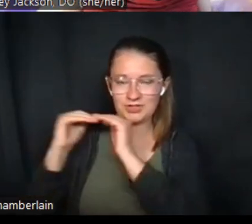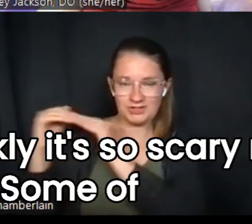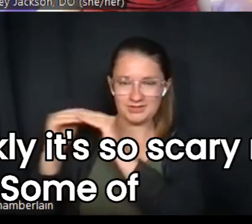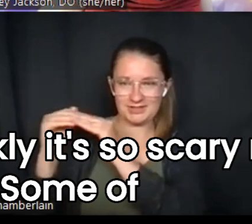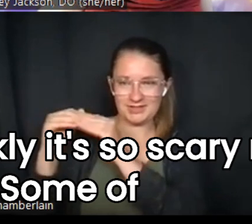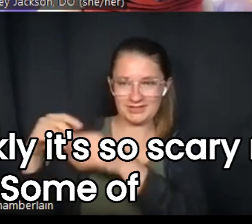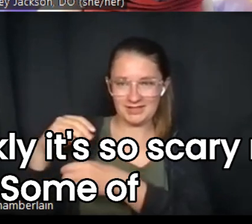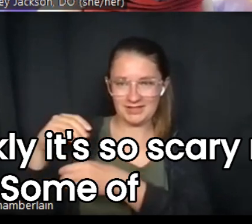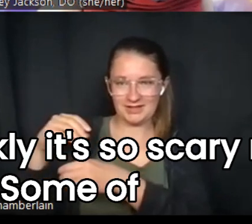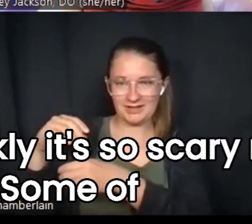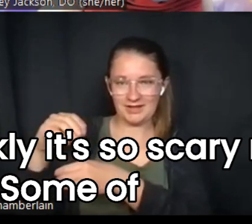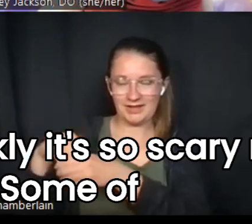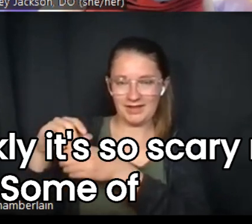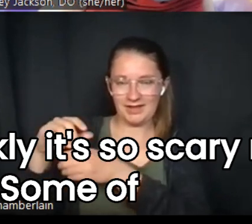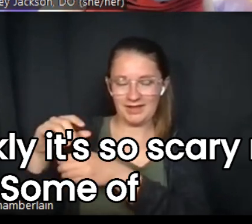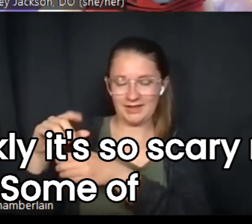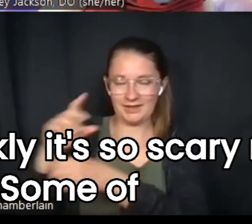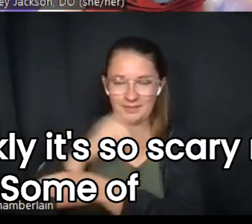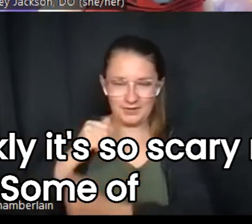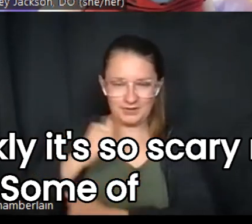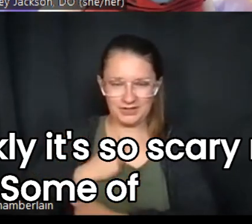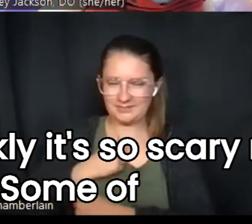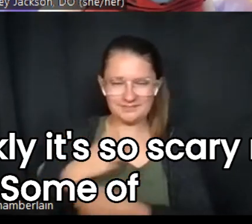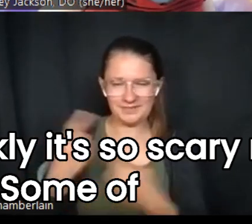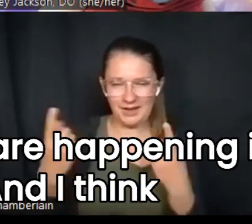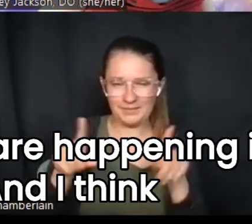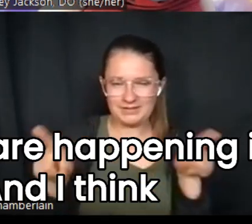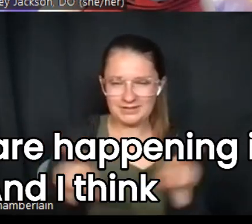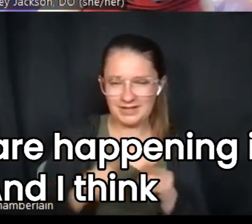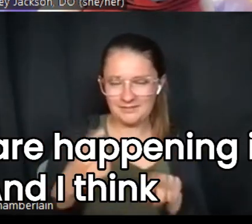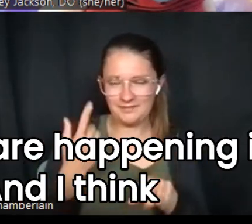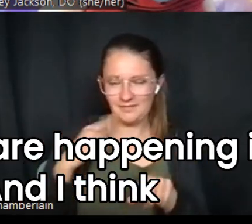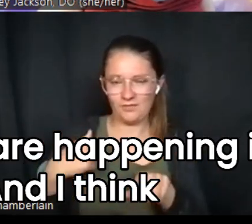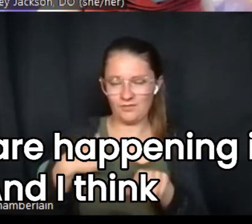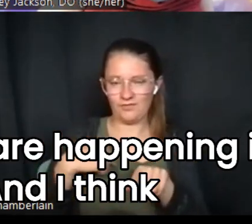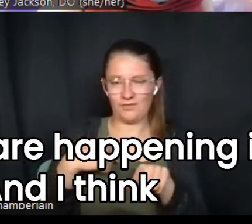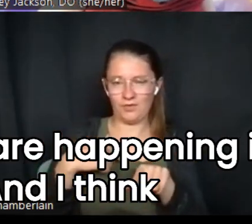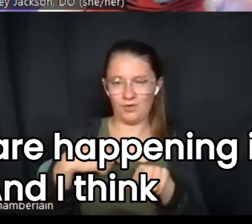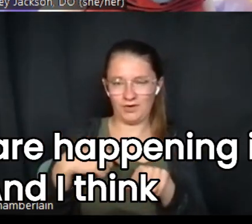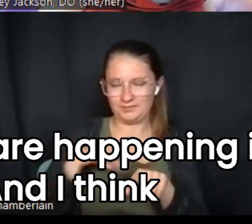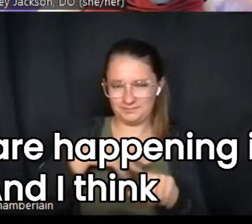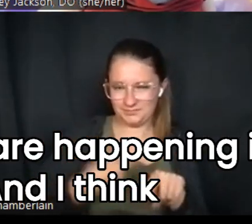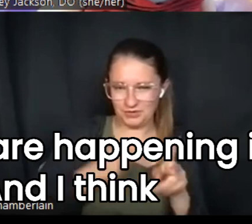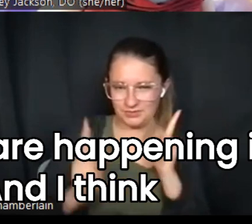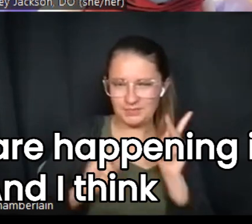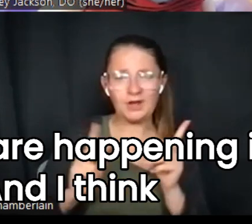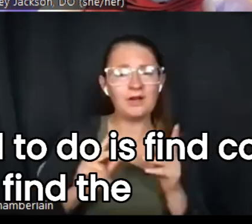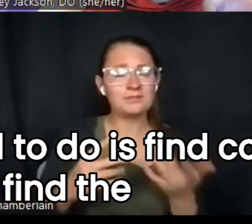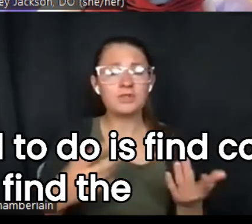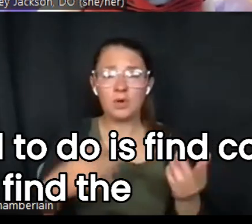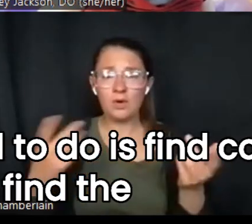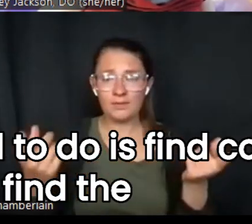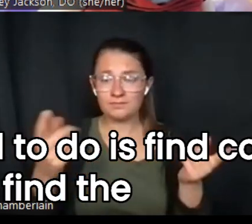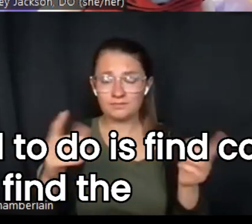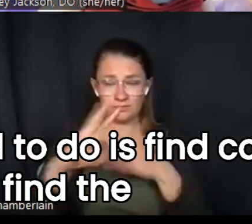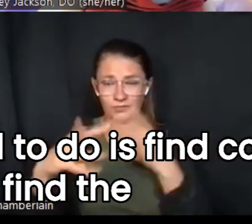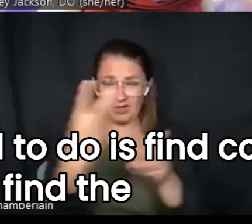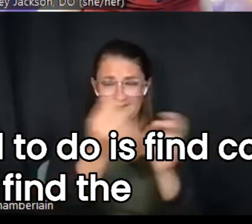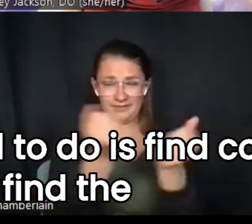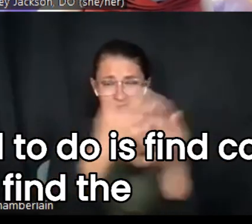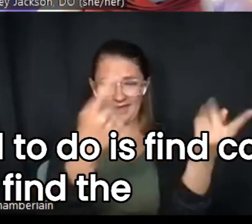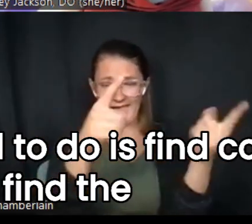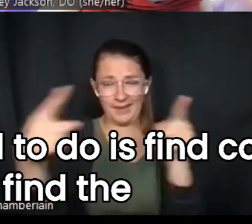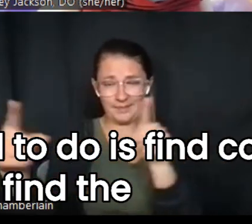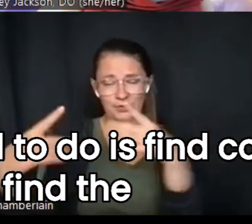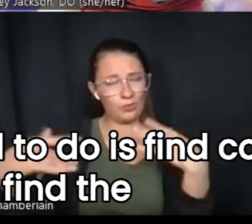well. So, but just quickly, it's so scary right now, some of the things that are happening. It really is. And I think what we all need to do